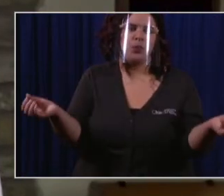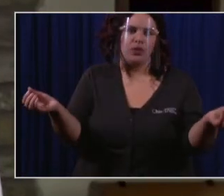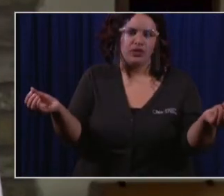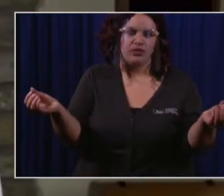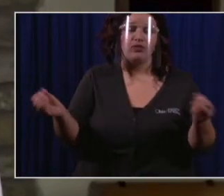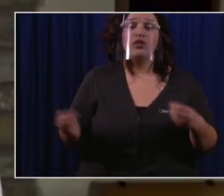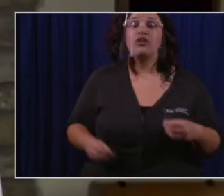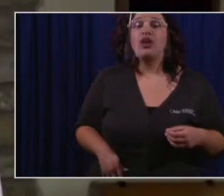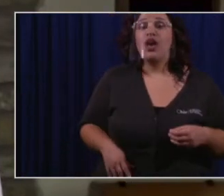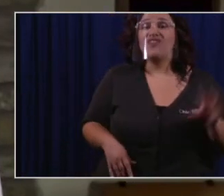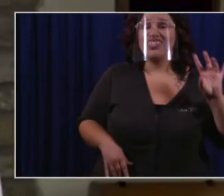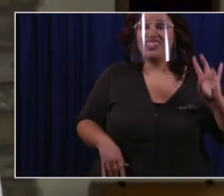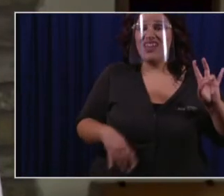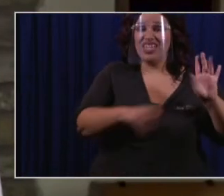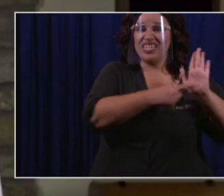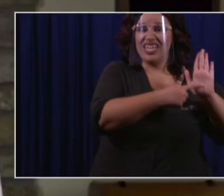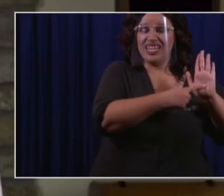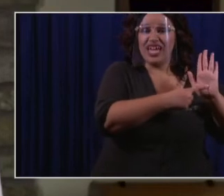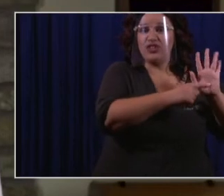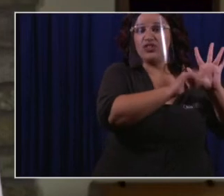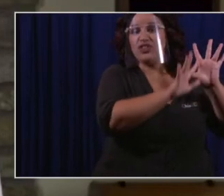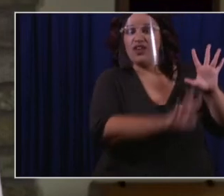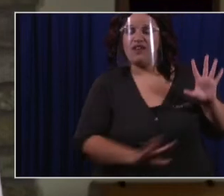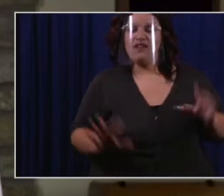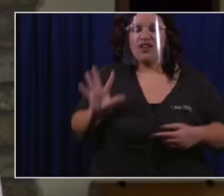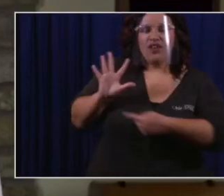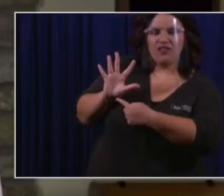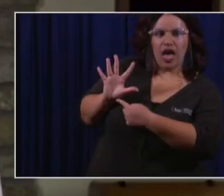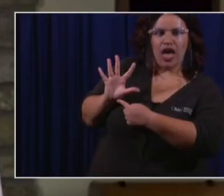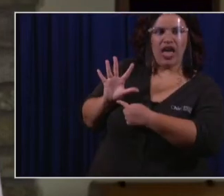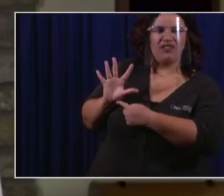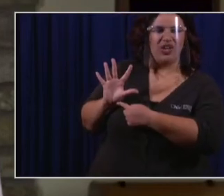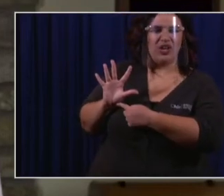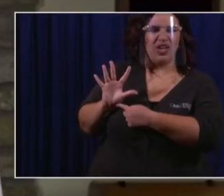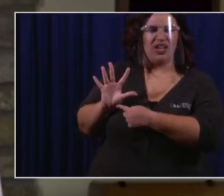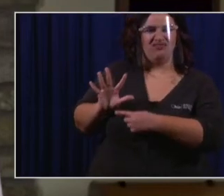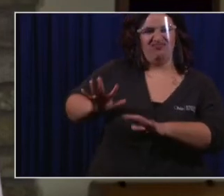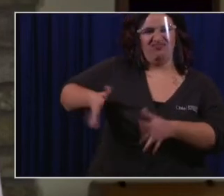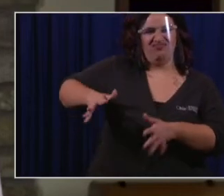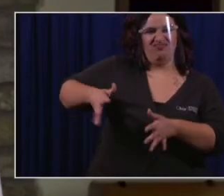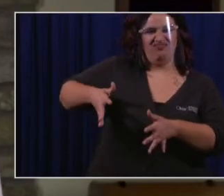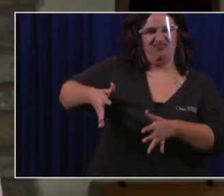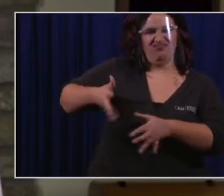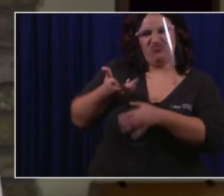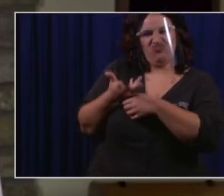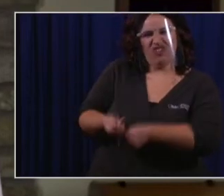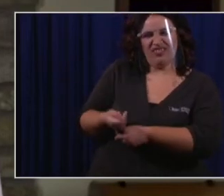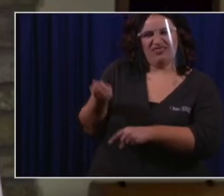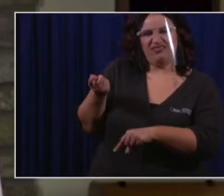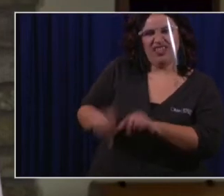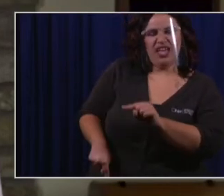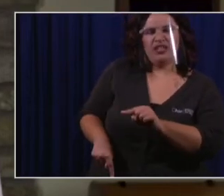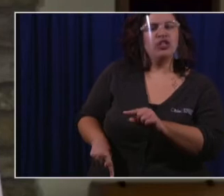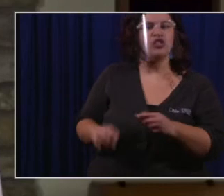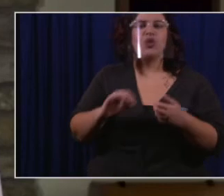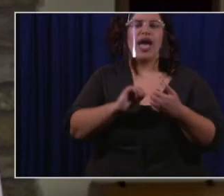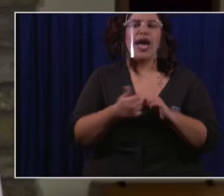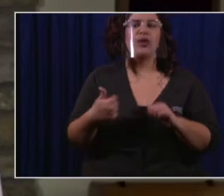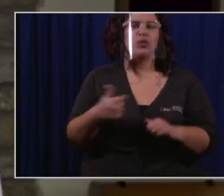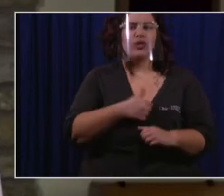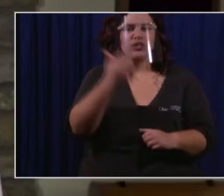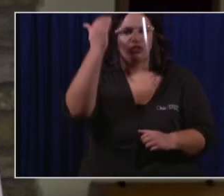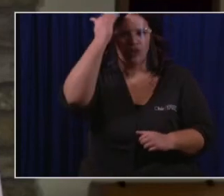7 indicators, Governor, on the system are wobbly. So how do we know we're not getting red indicators and high incidence warnings based